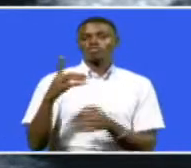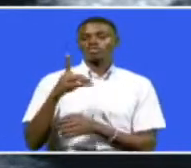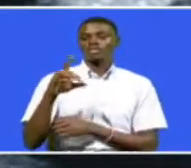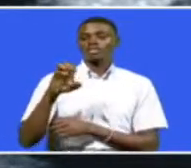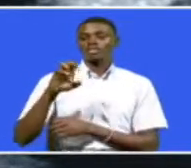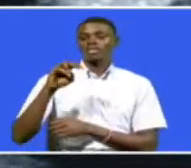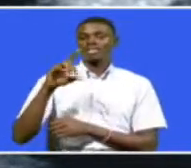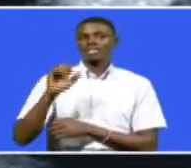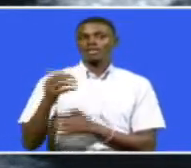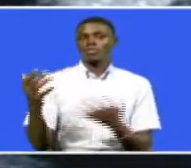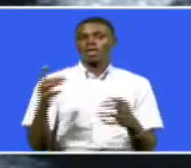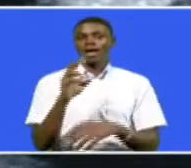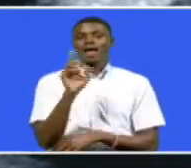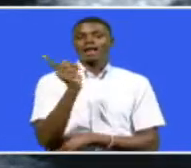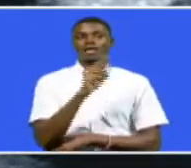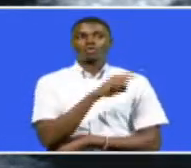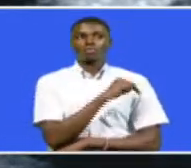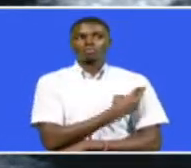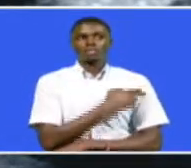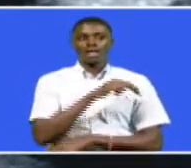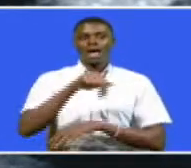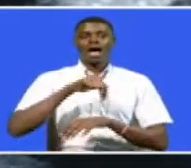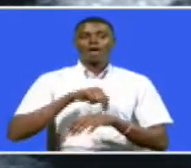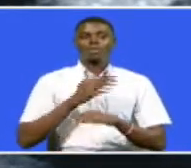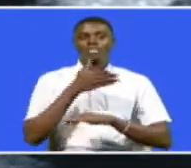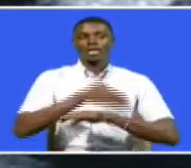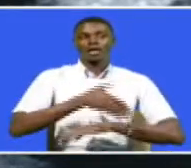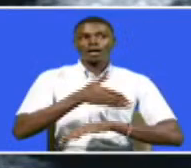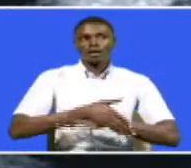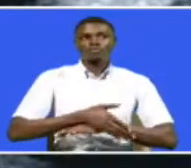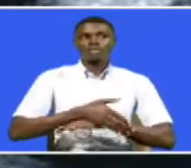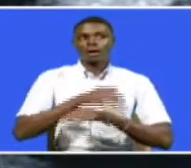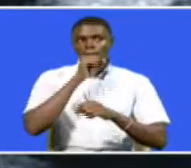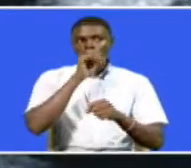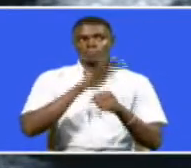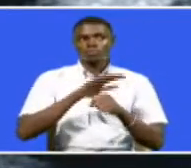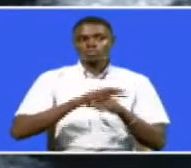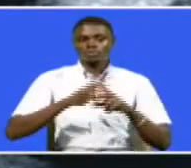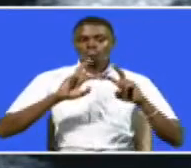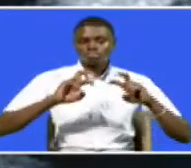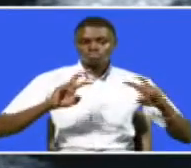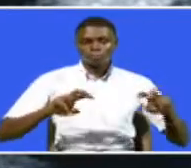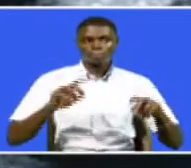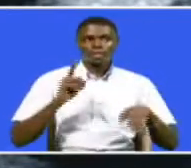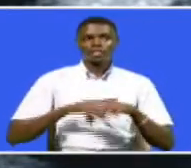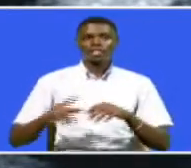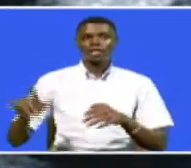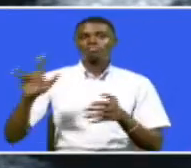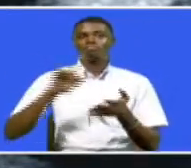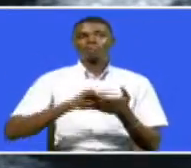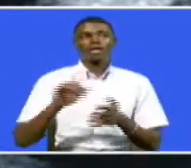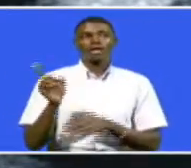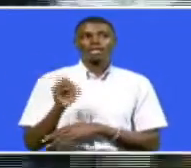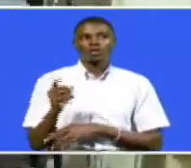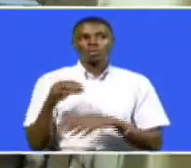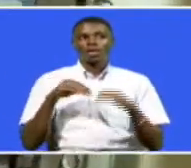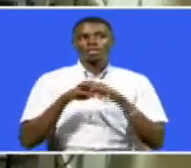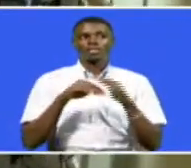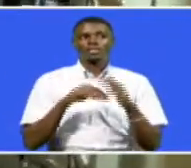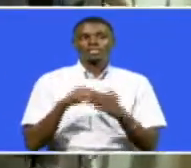at Nairobi Hospital. Hours after he promised to check on her progress once he arrives in Nairobi and assess